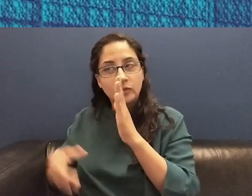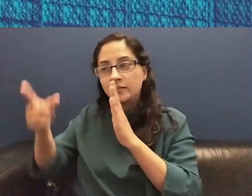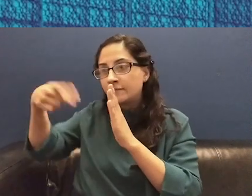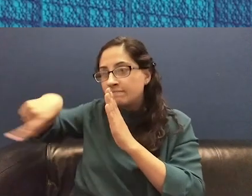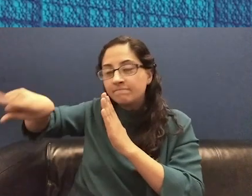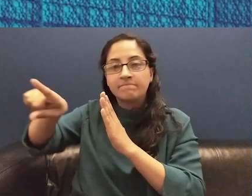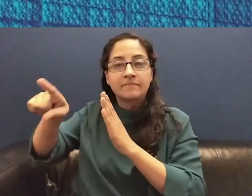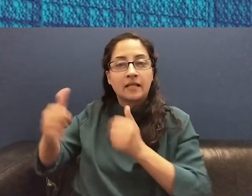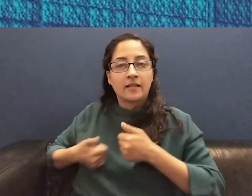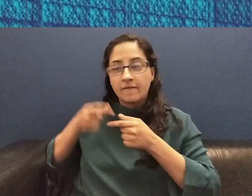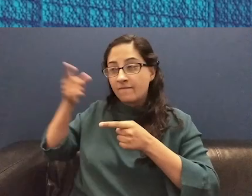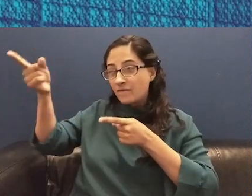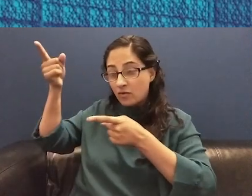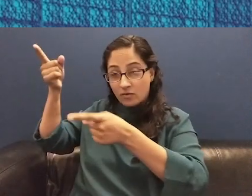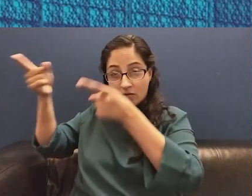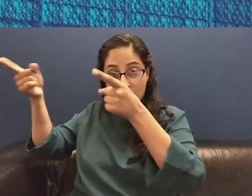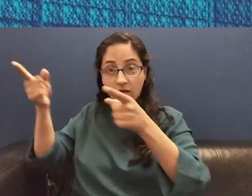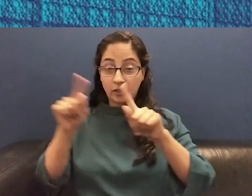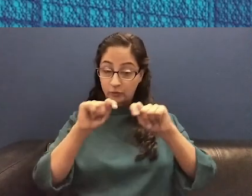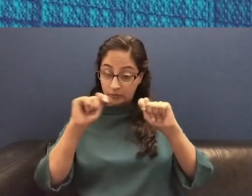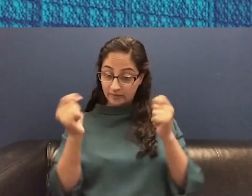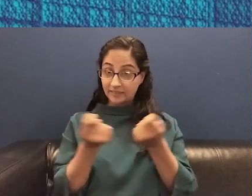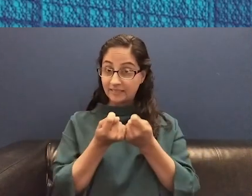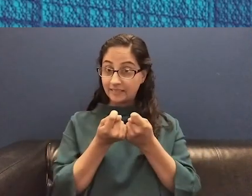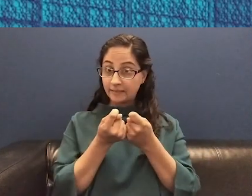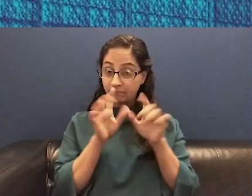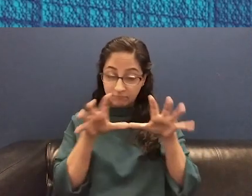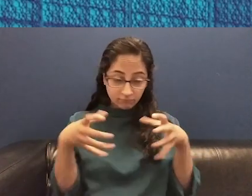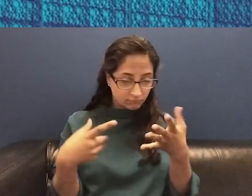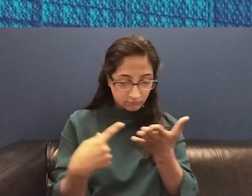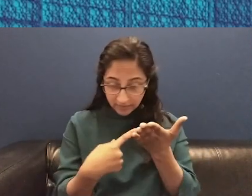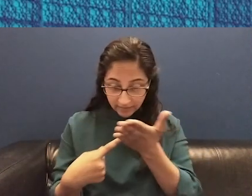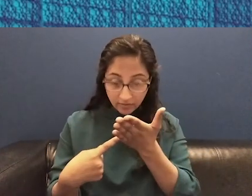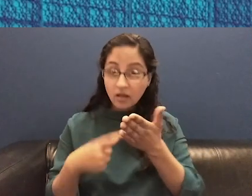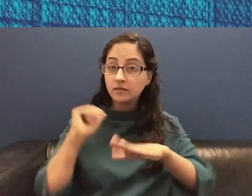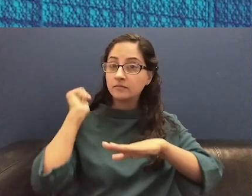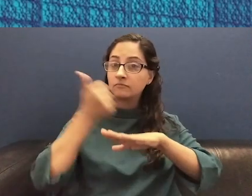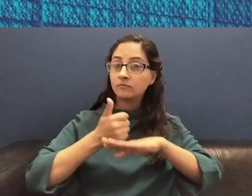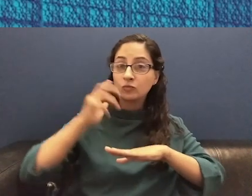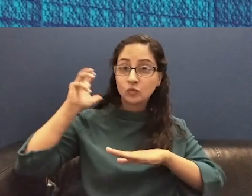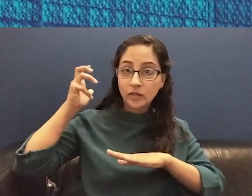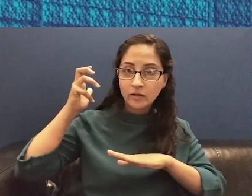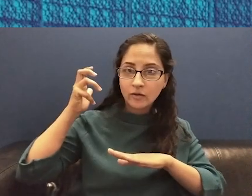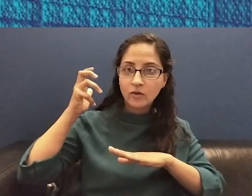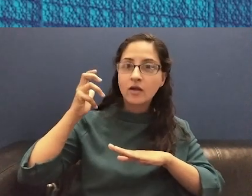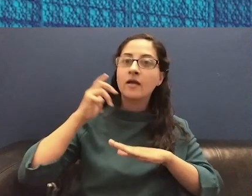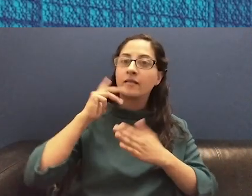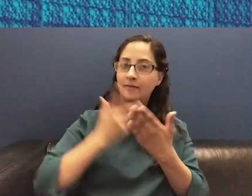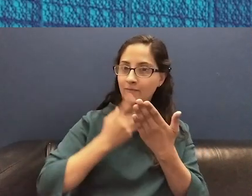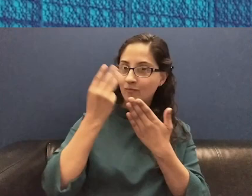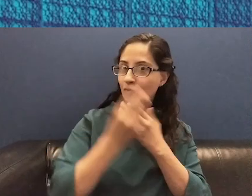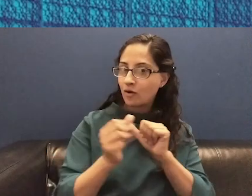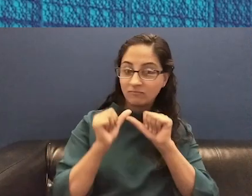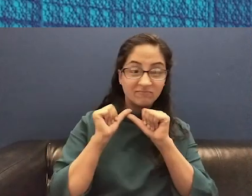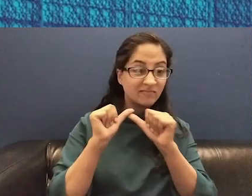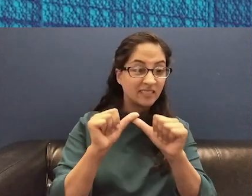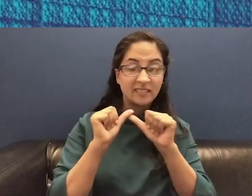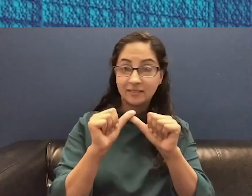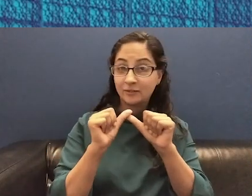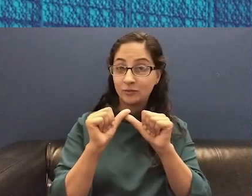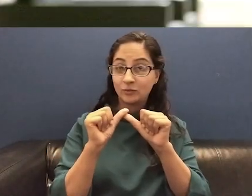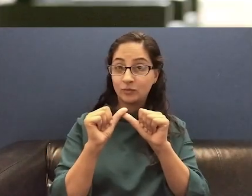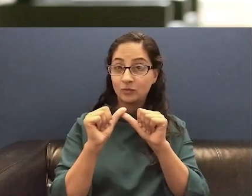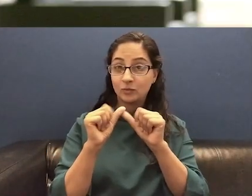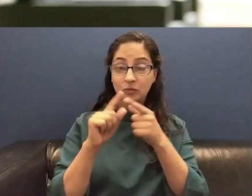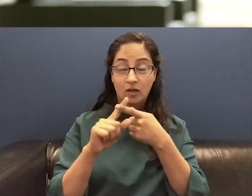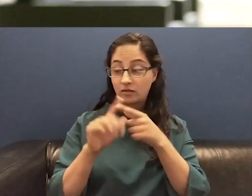these excellent radio shows in close collaboration, in this instance with the Tanzanian education system